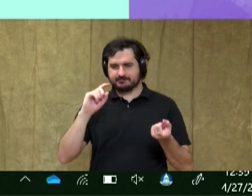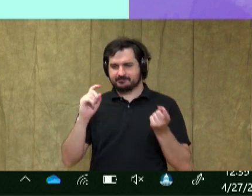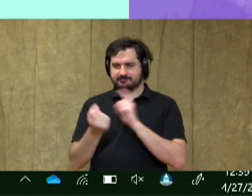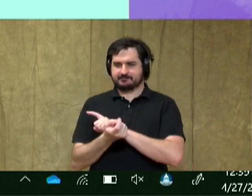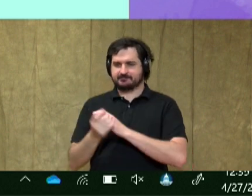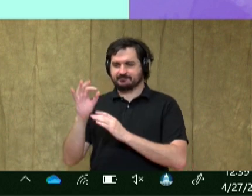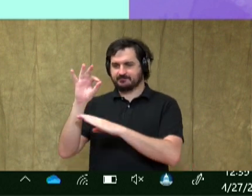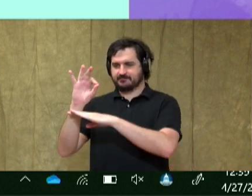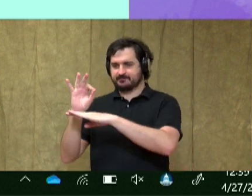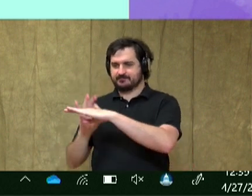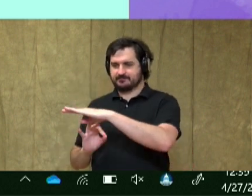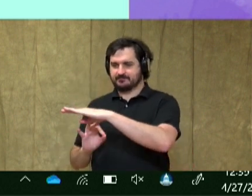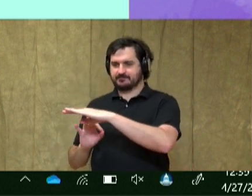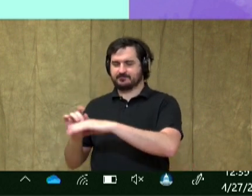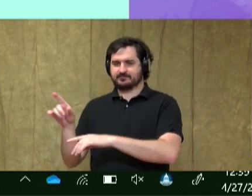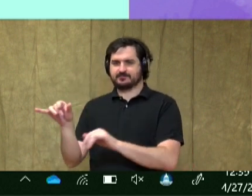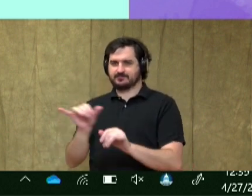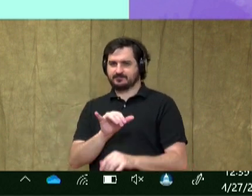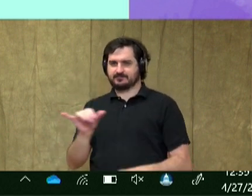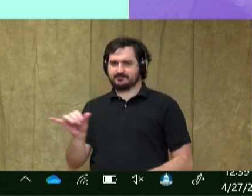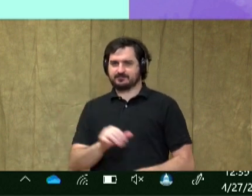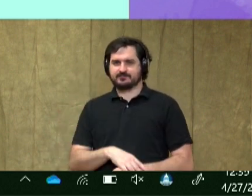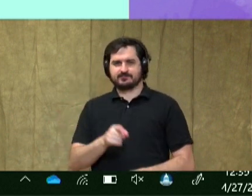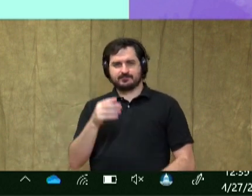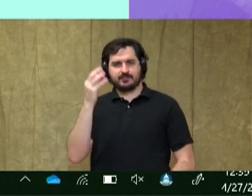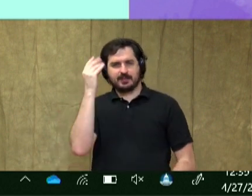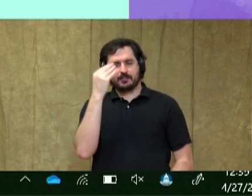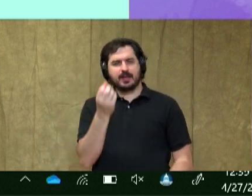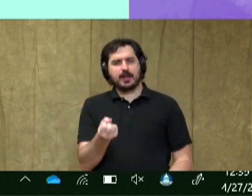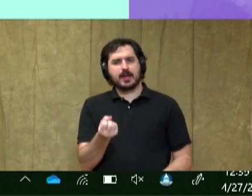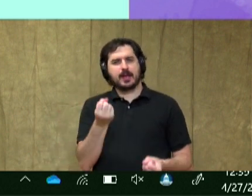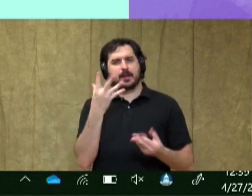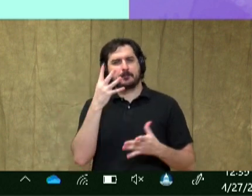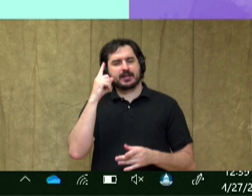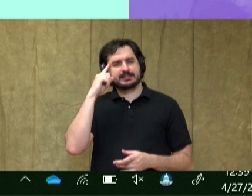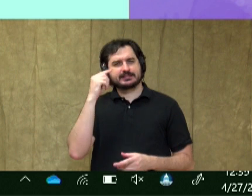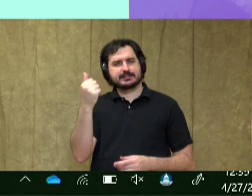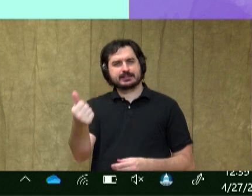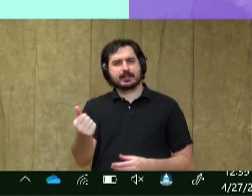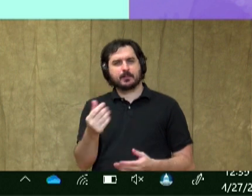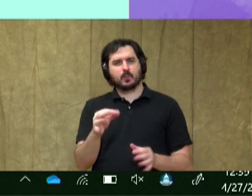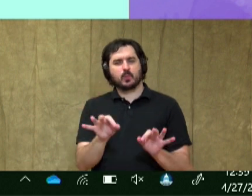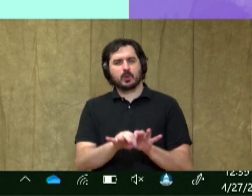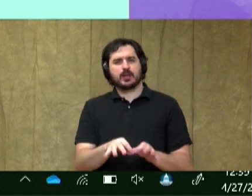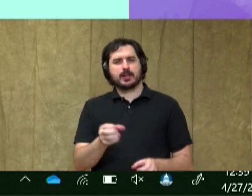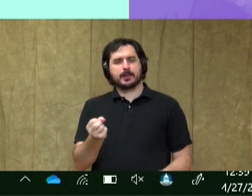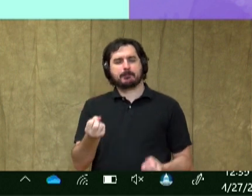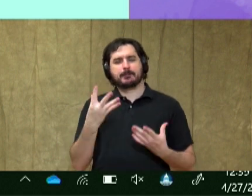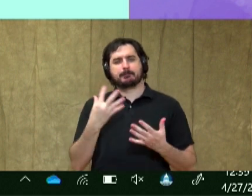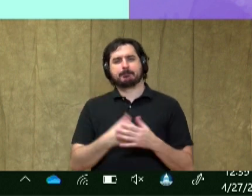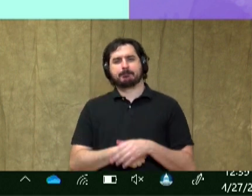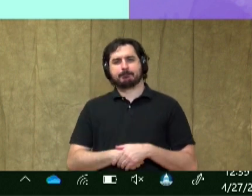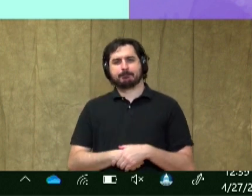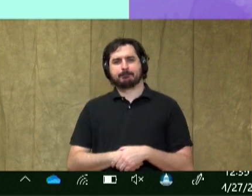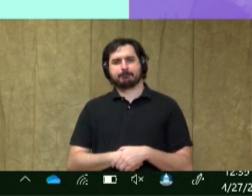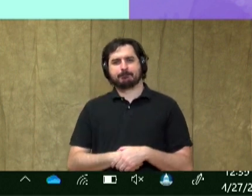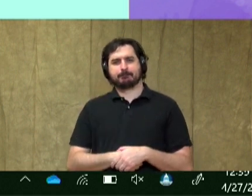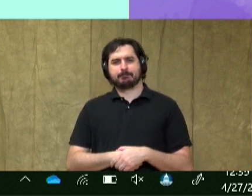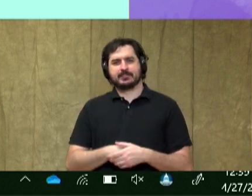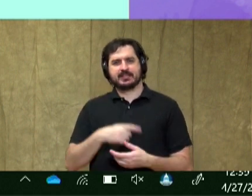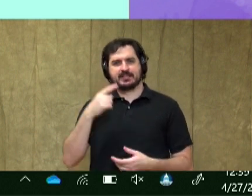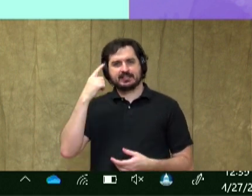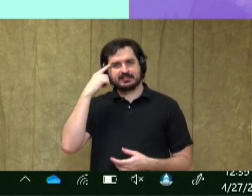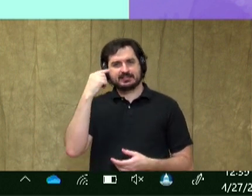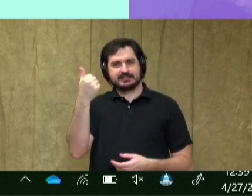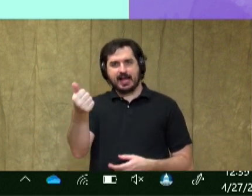think about, how much is a dime worth? Tell someone who you're watching this with. How much is a dime worth?